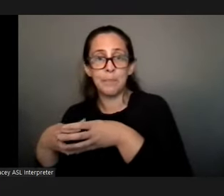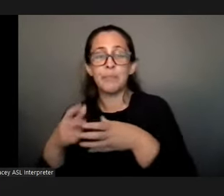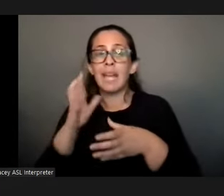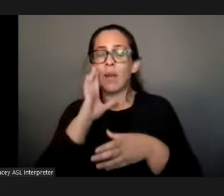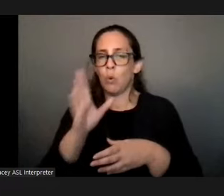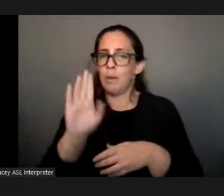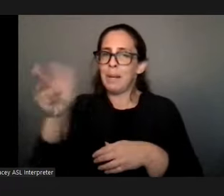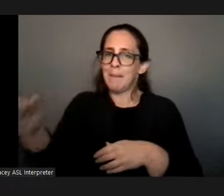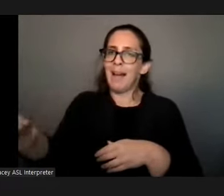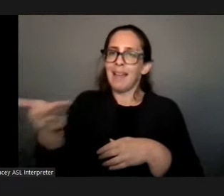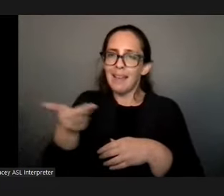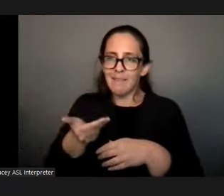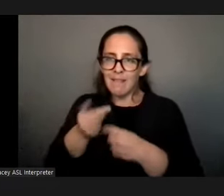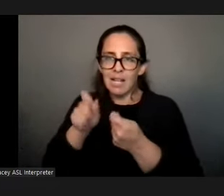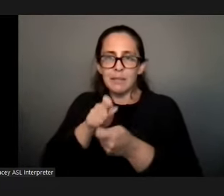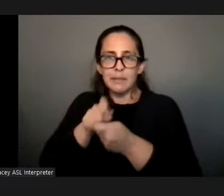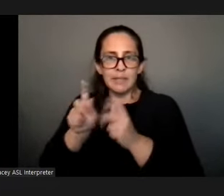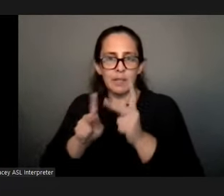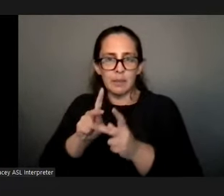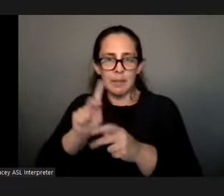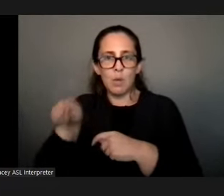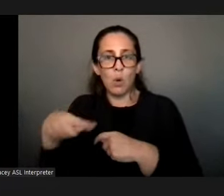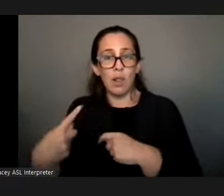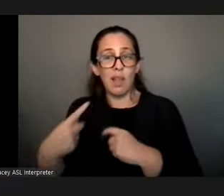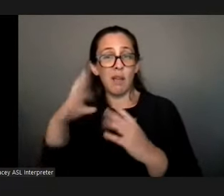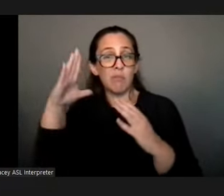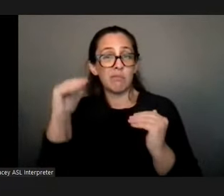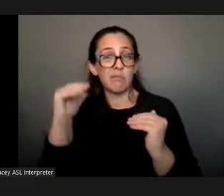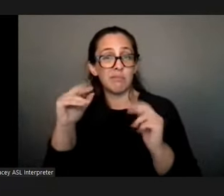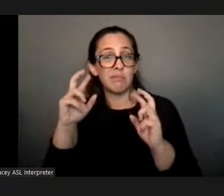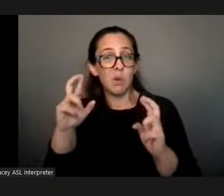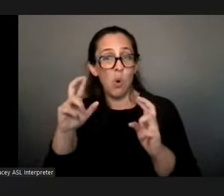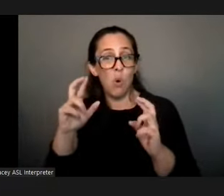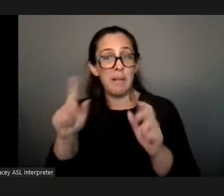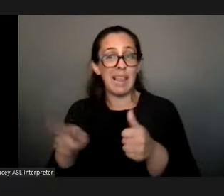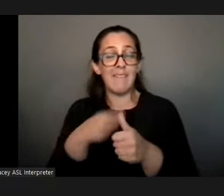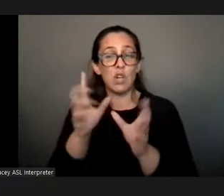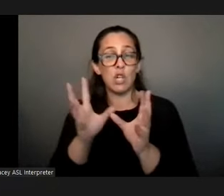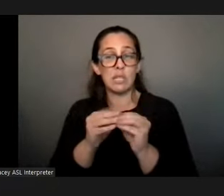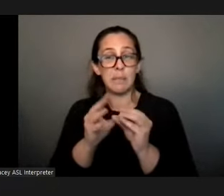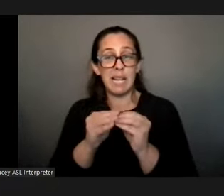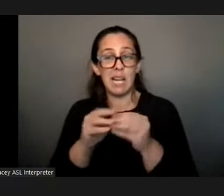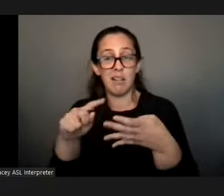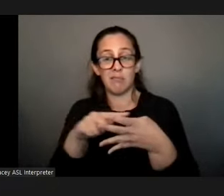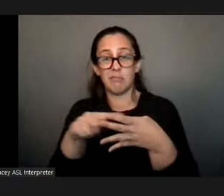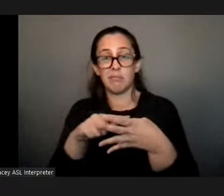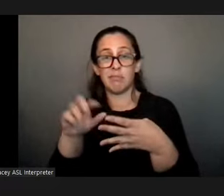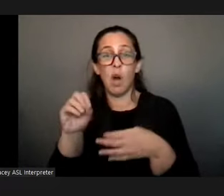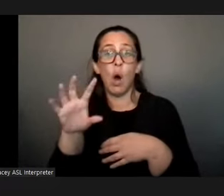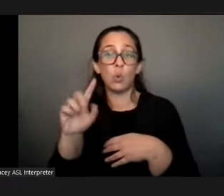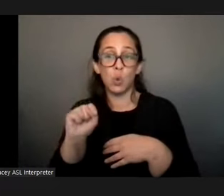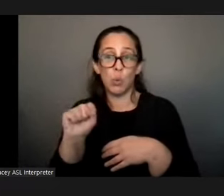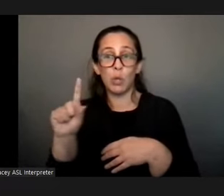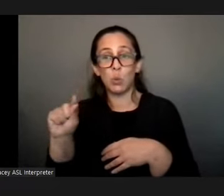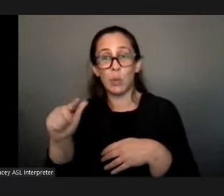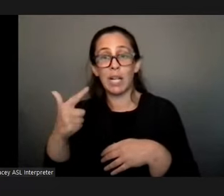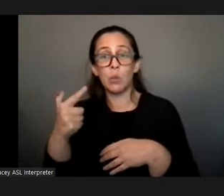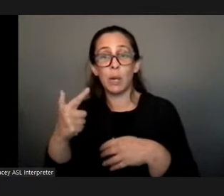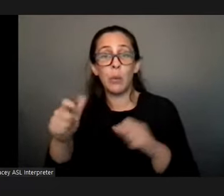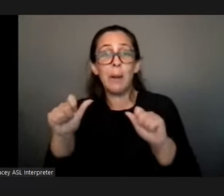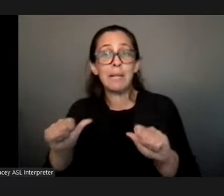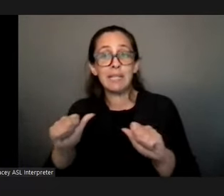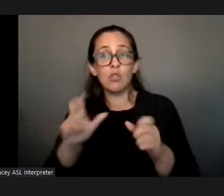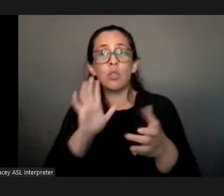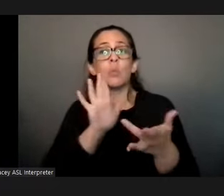invitation only, and we anticipate the first meeting convening in early October of 2021. Potential participants will be contacted